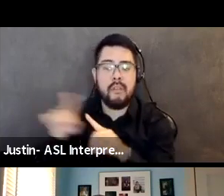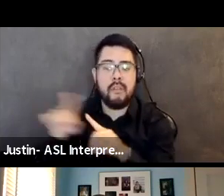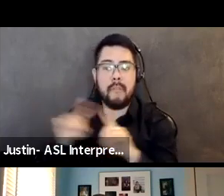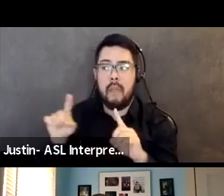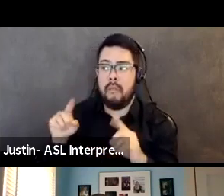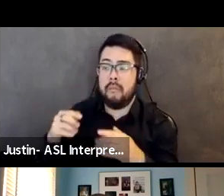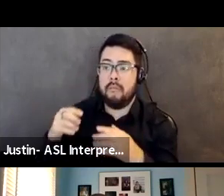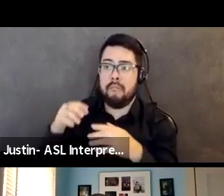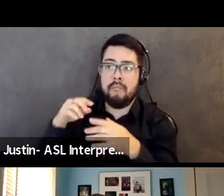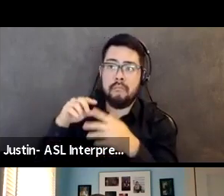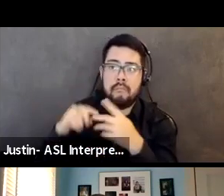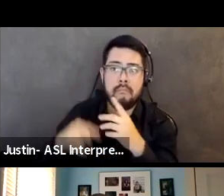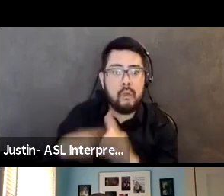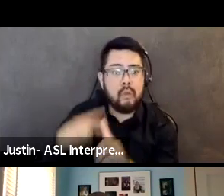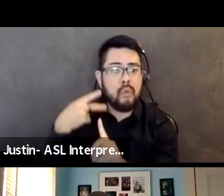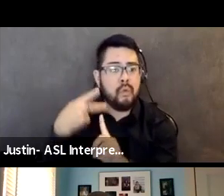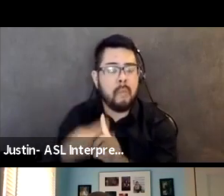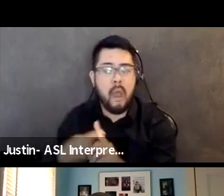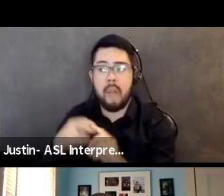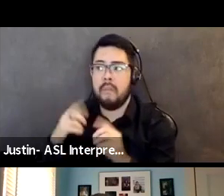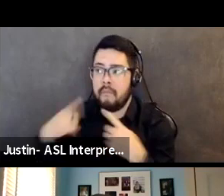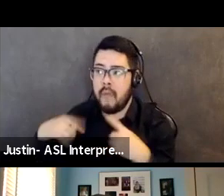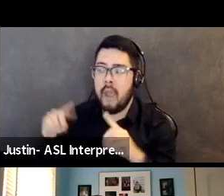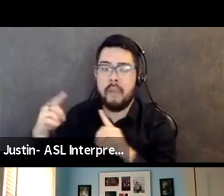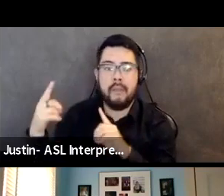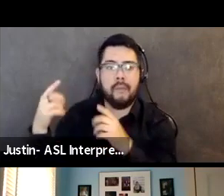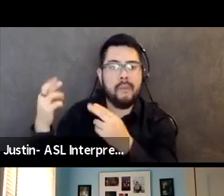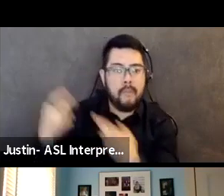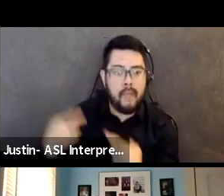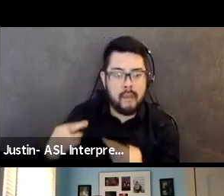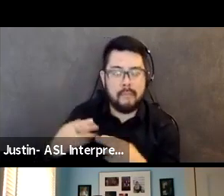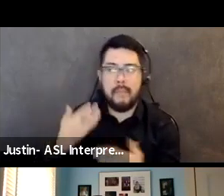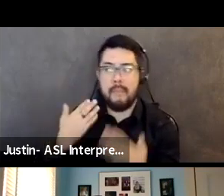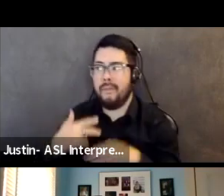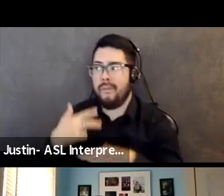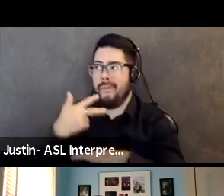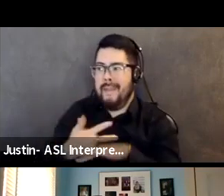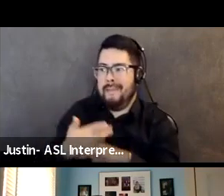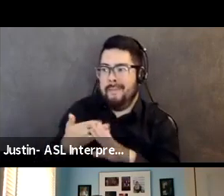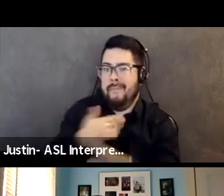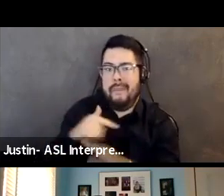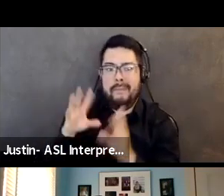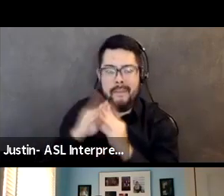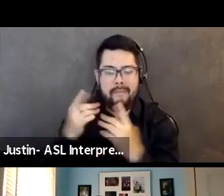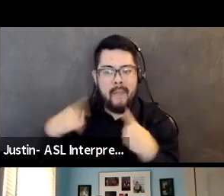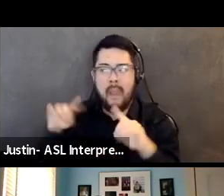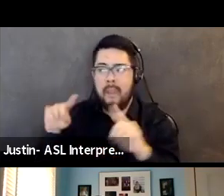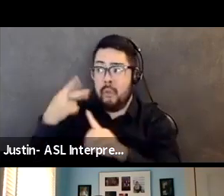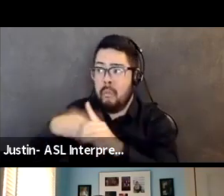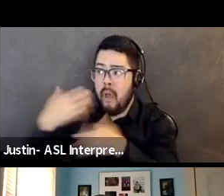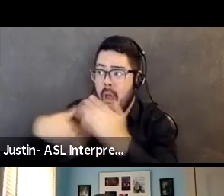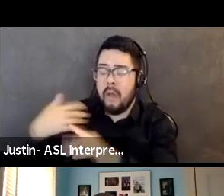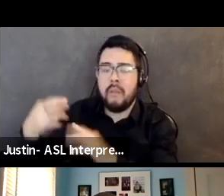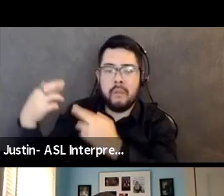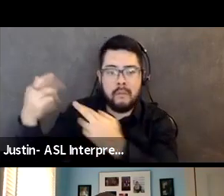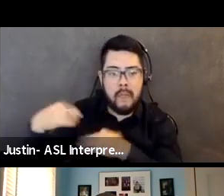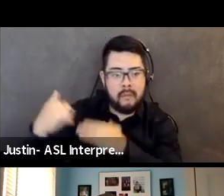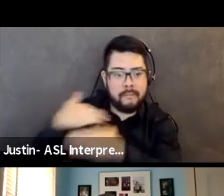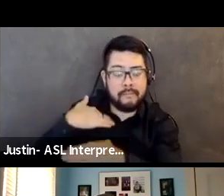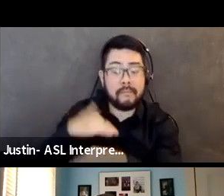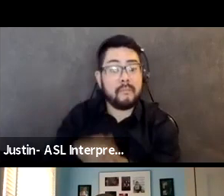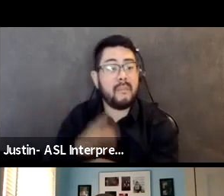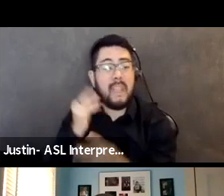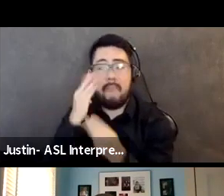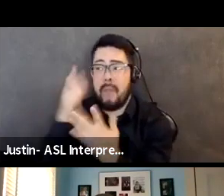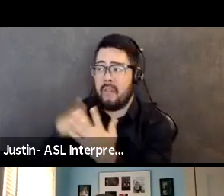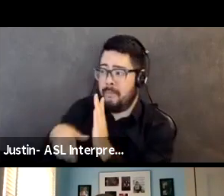two about two months until most recently maybe three days before this meeting and looking at the information i got back